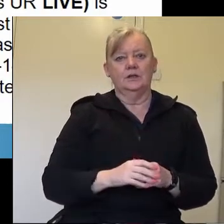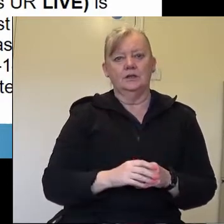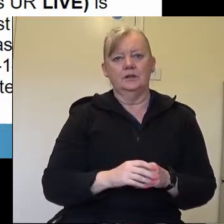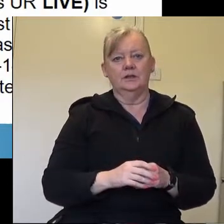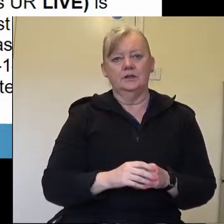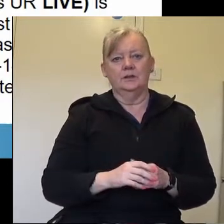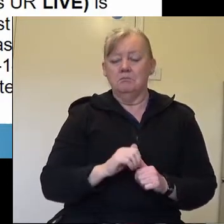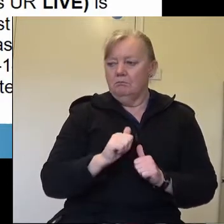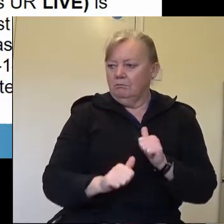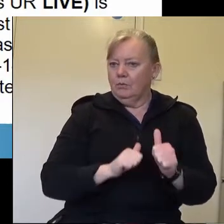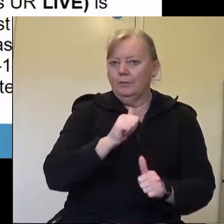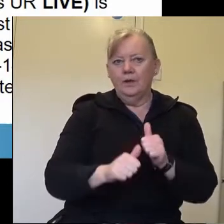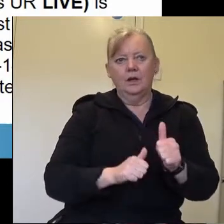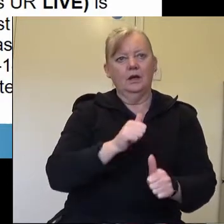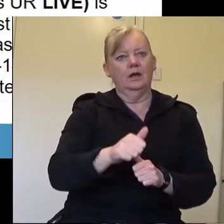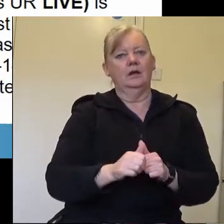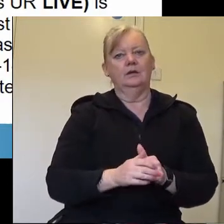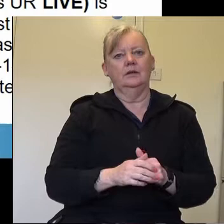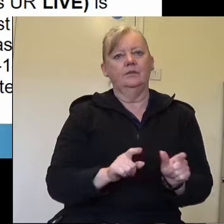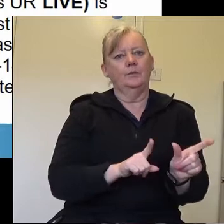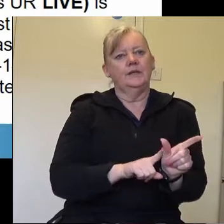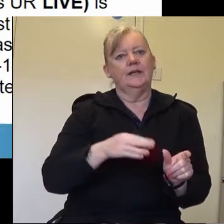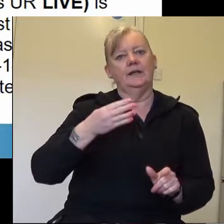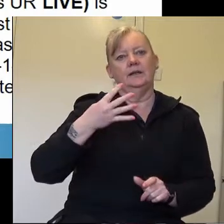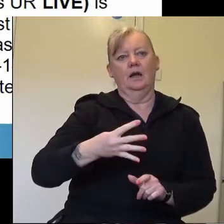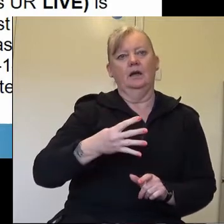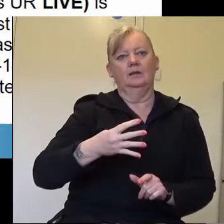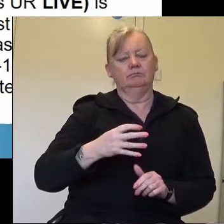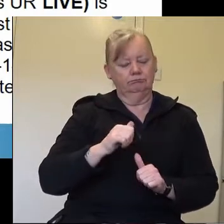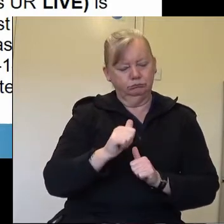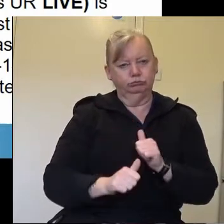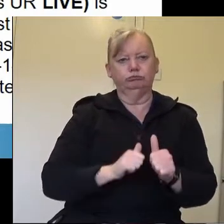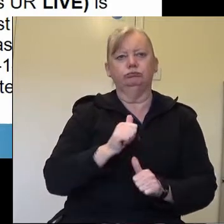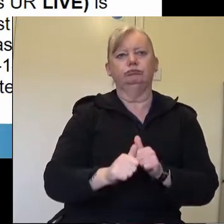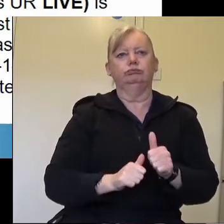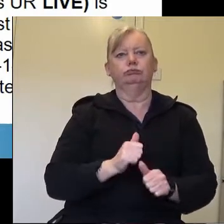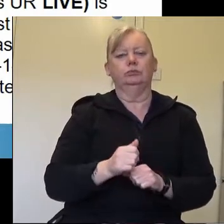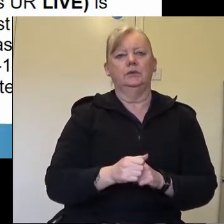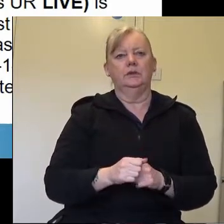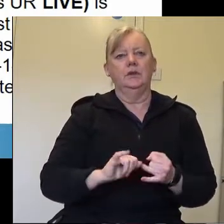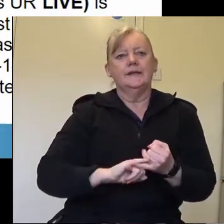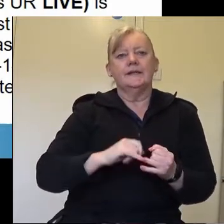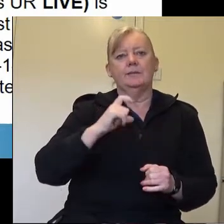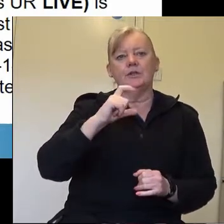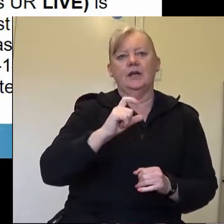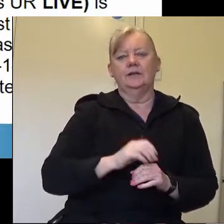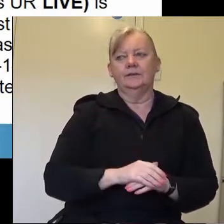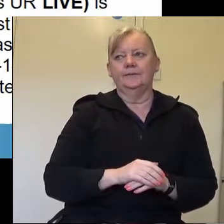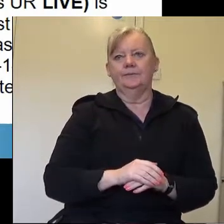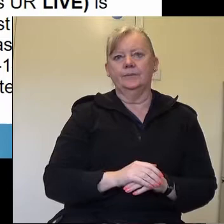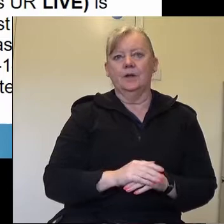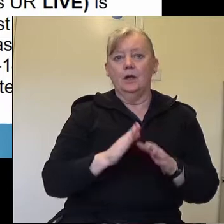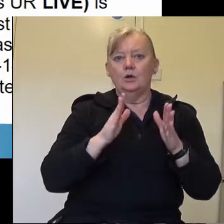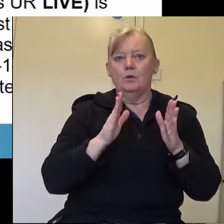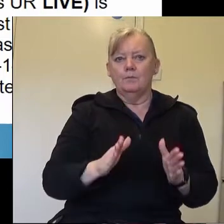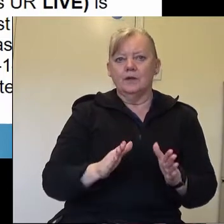Snapchat, very popular with teenagers from year 9, very popular. With Snapchat,